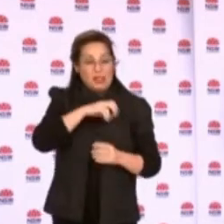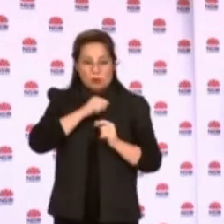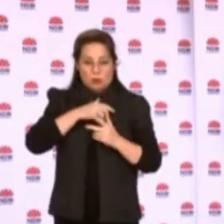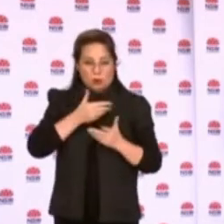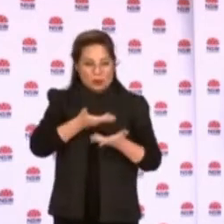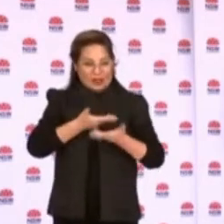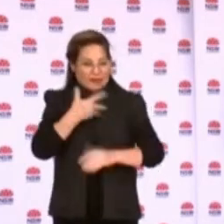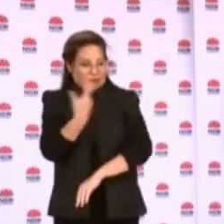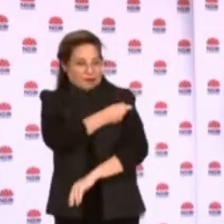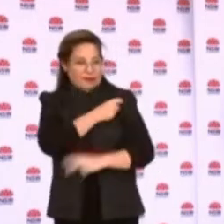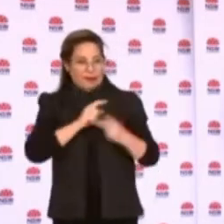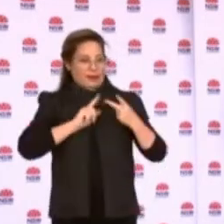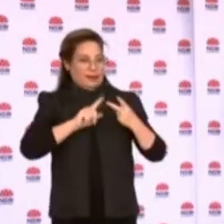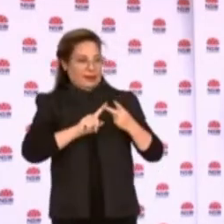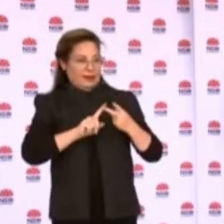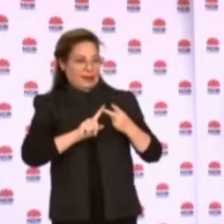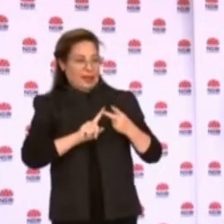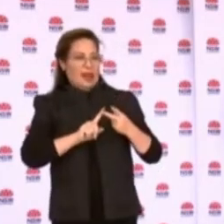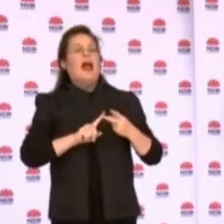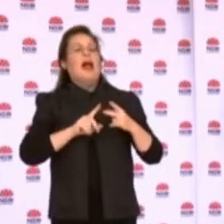is even one dose of vaccine